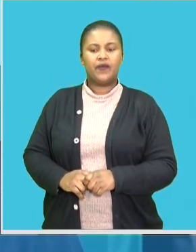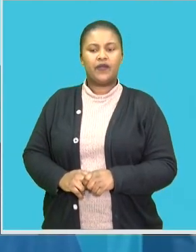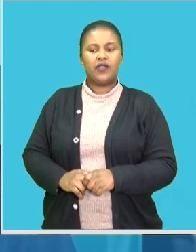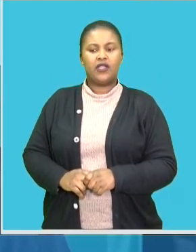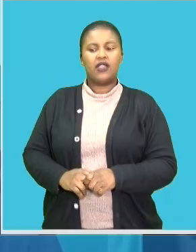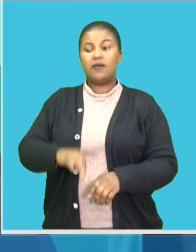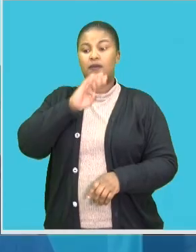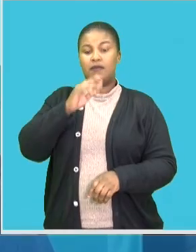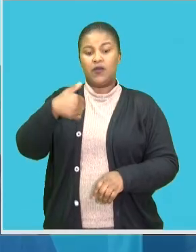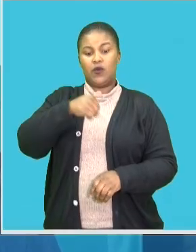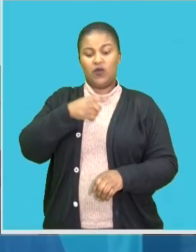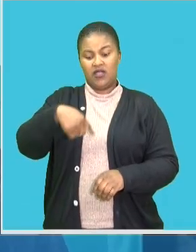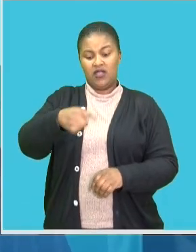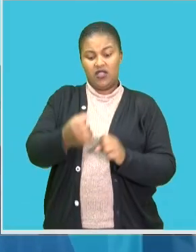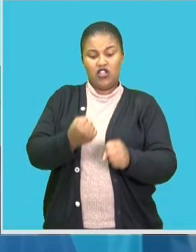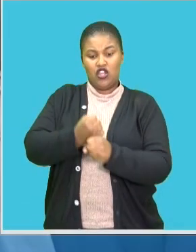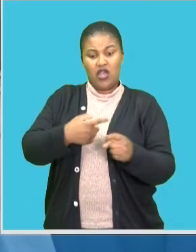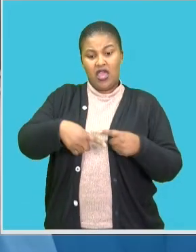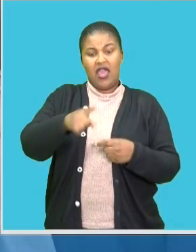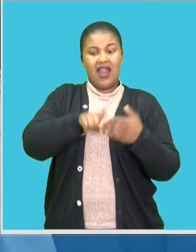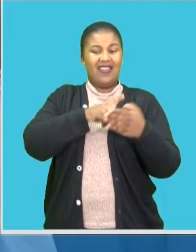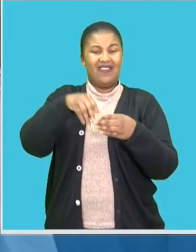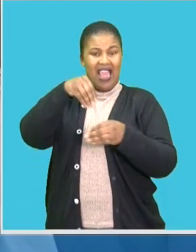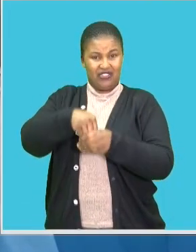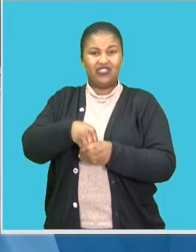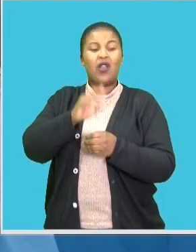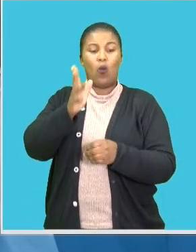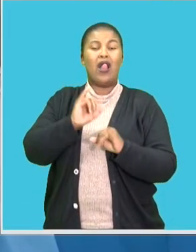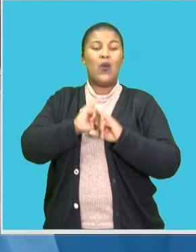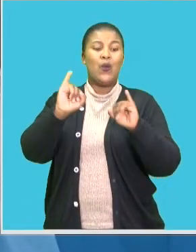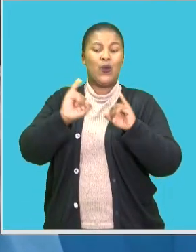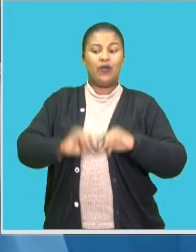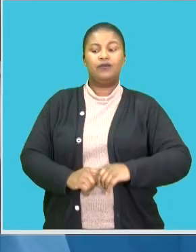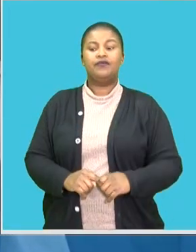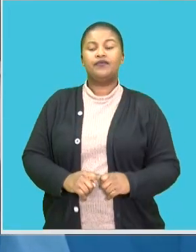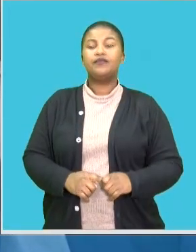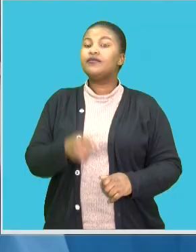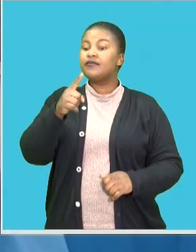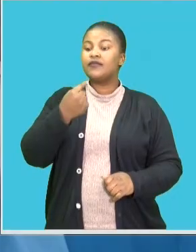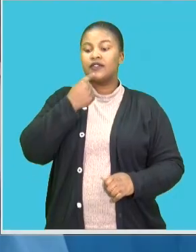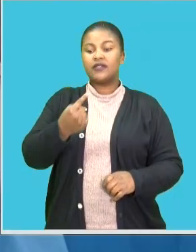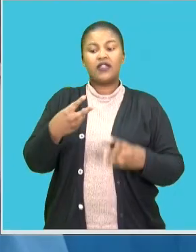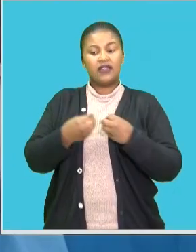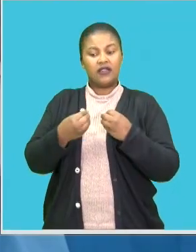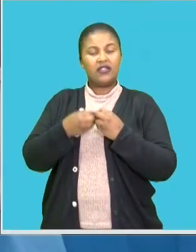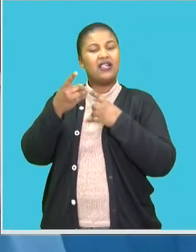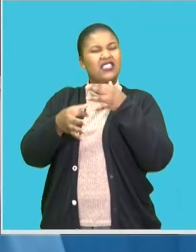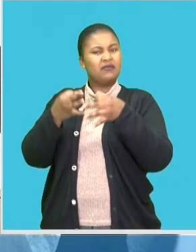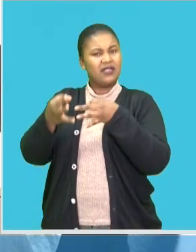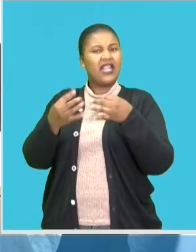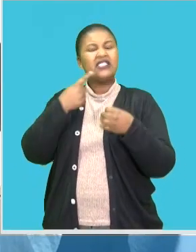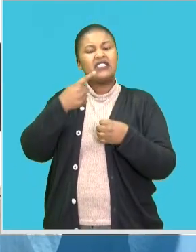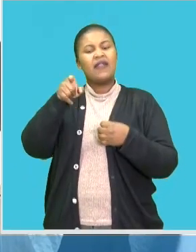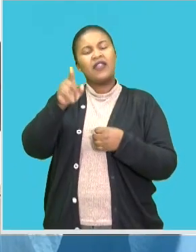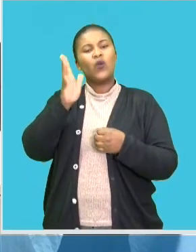of elections as well, that's when we get a lot of invasions. Eliphulo liqulethe izinto ezininzi nezichazwe njengenyathelo eliza kuzisa